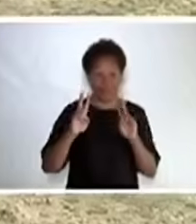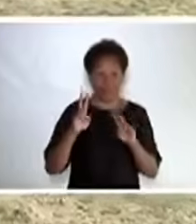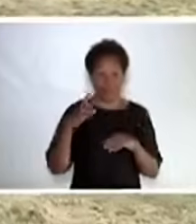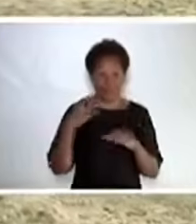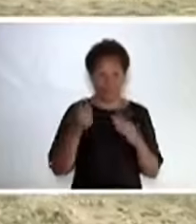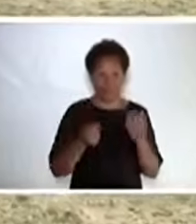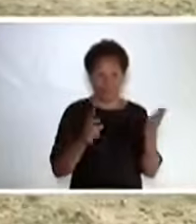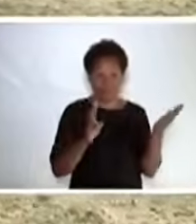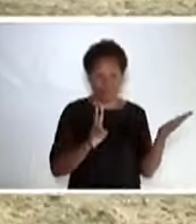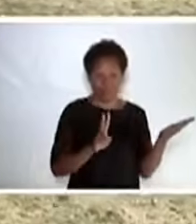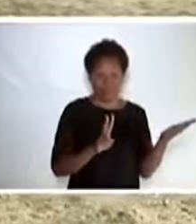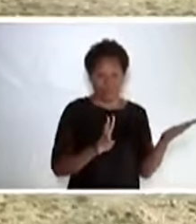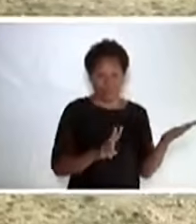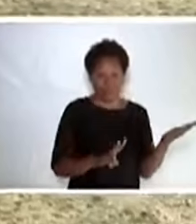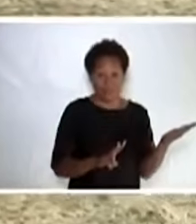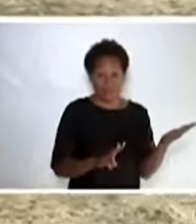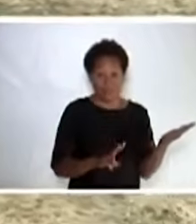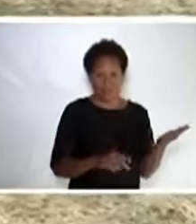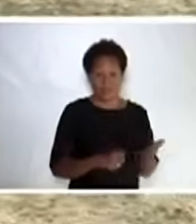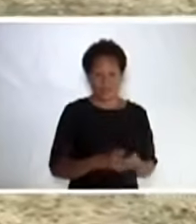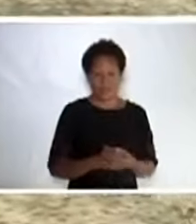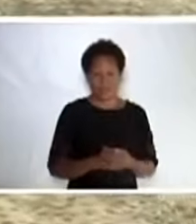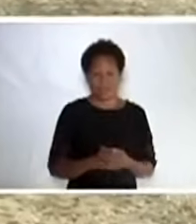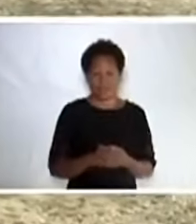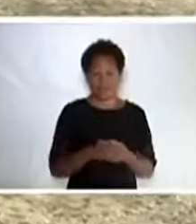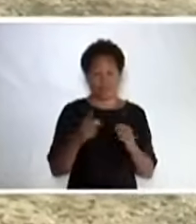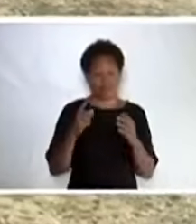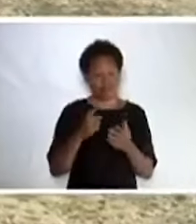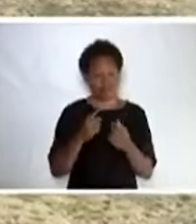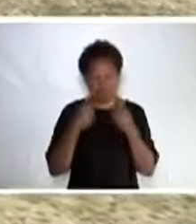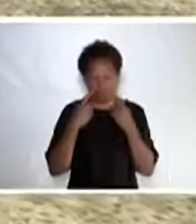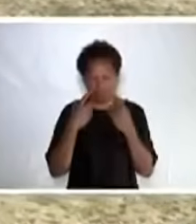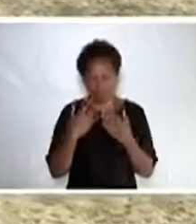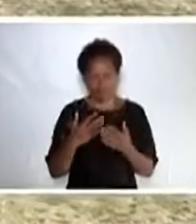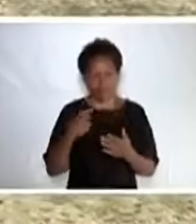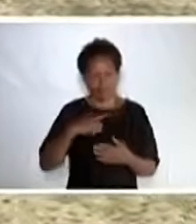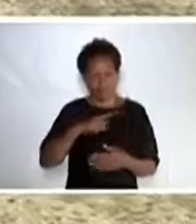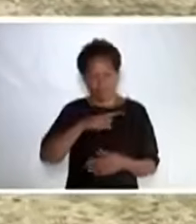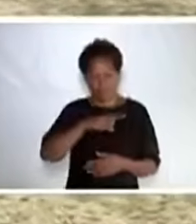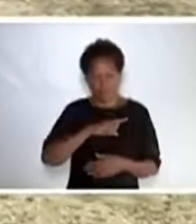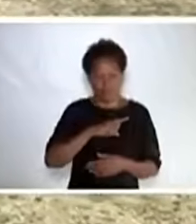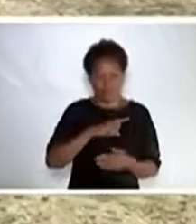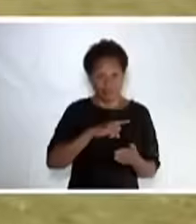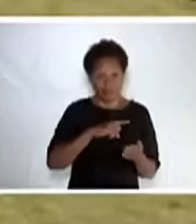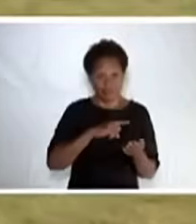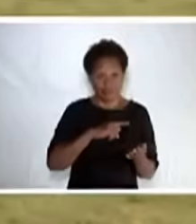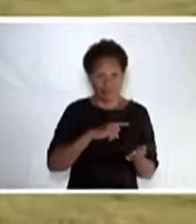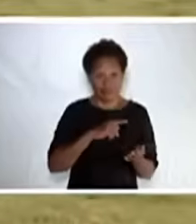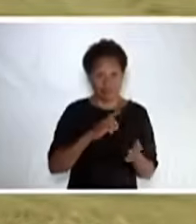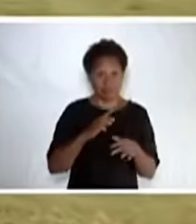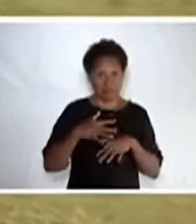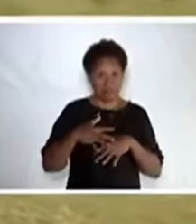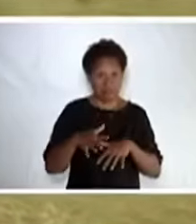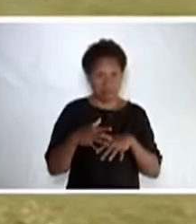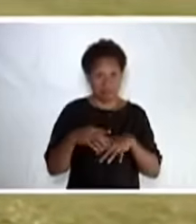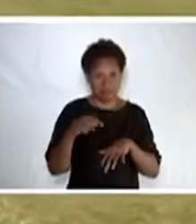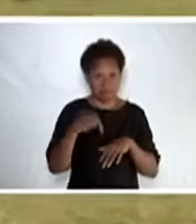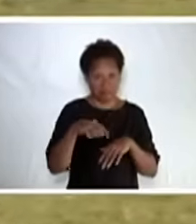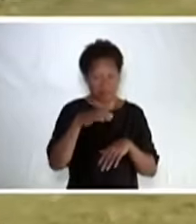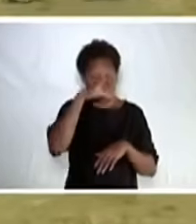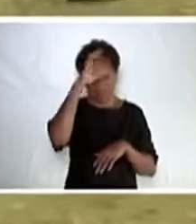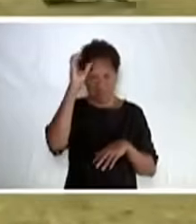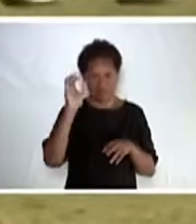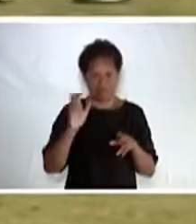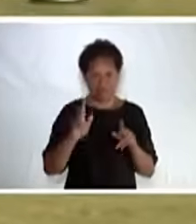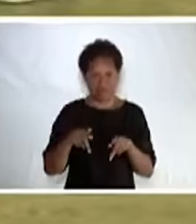vei motoka era tu bondua ena bugu ni vora taki ni buki sena tayambi e voi berti na lomi ni rara lebu na Albert Paker